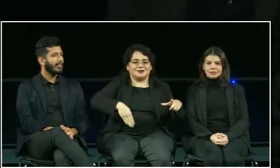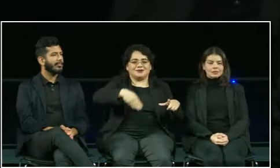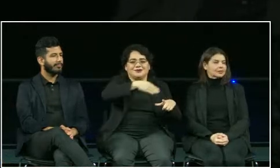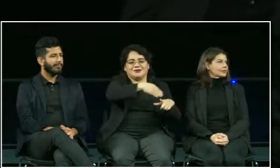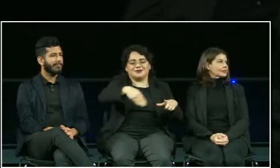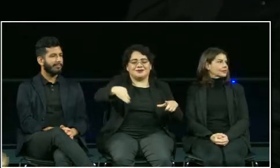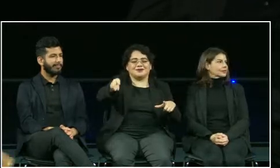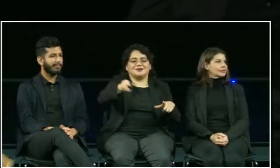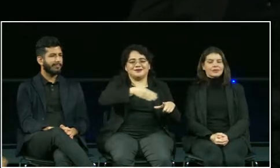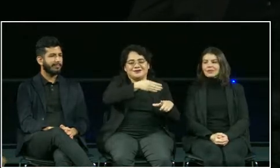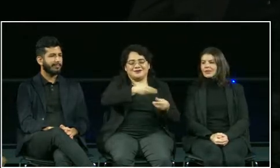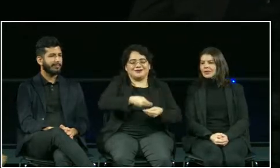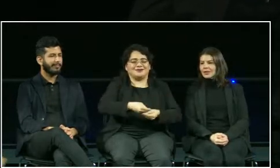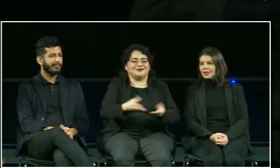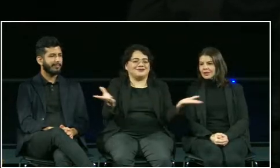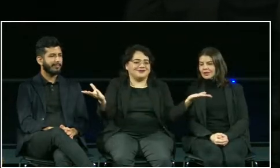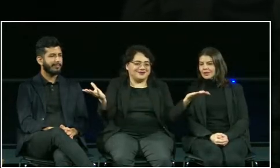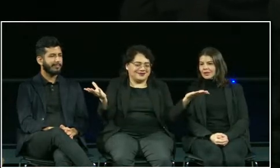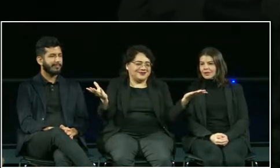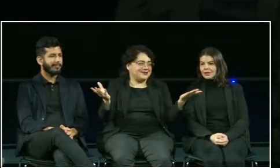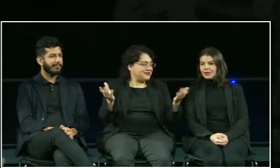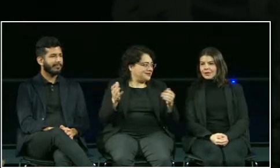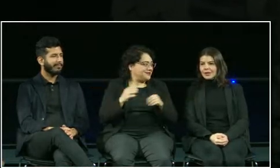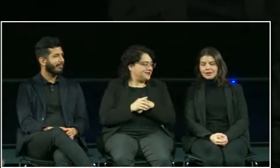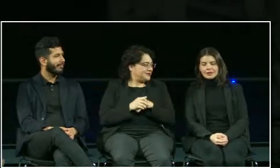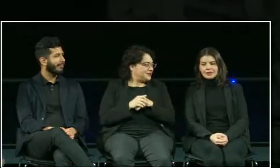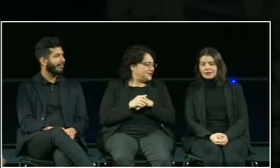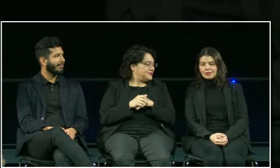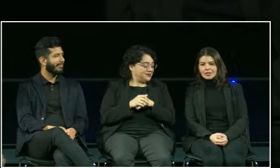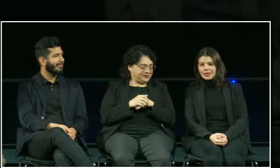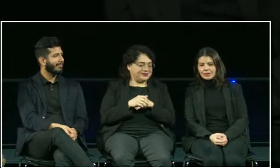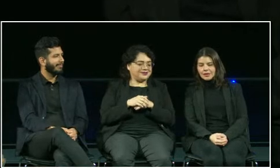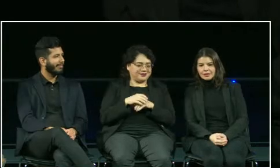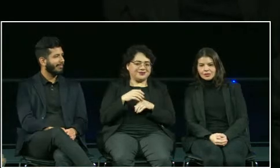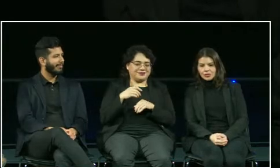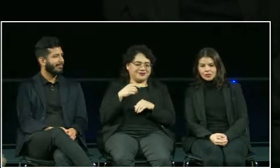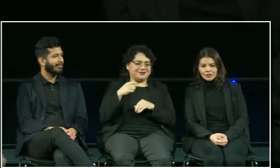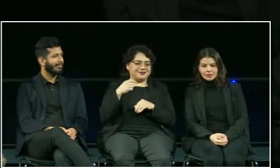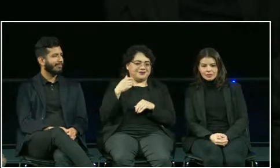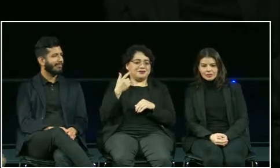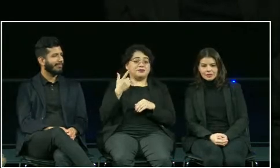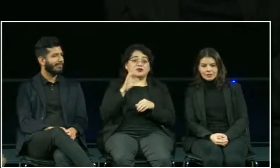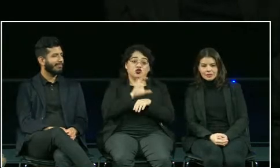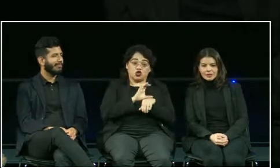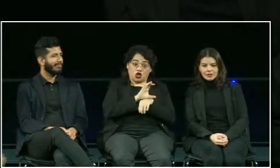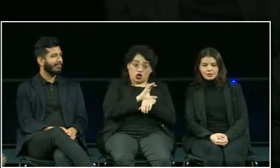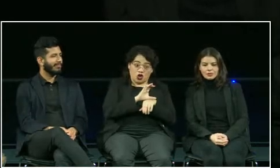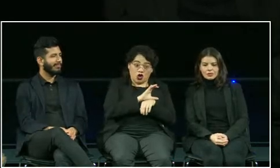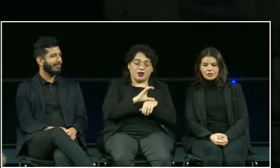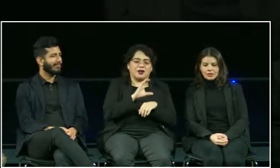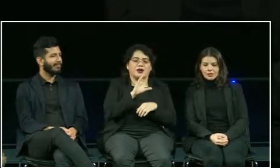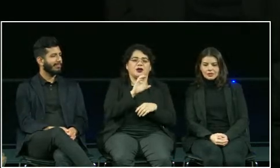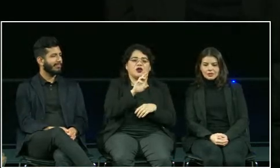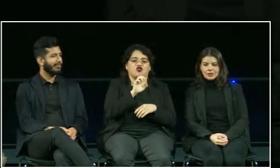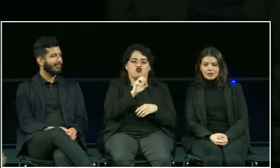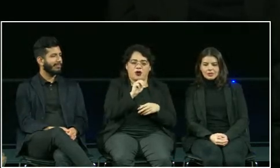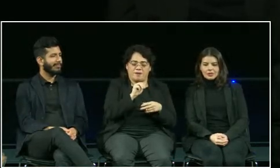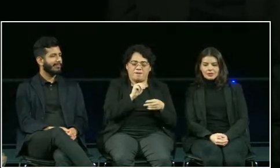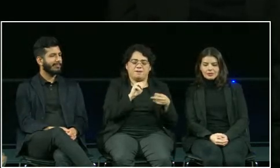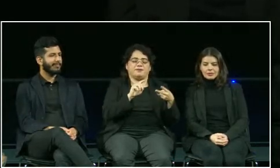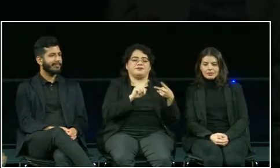I always talk about this, but we had the three cakes. One with chocolate and cream,